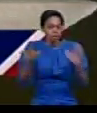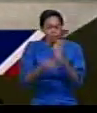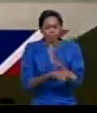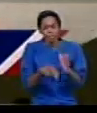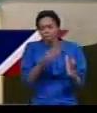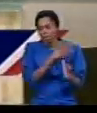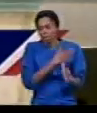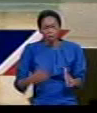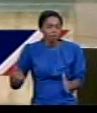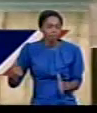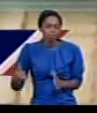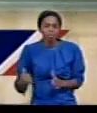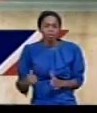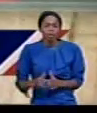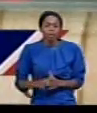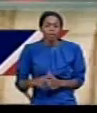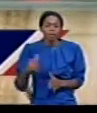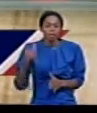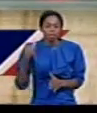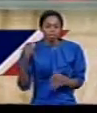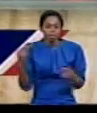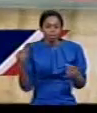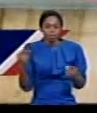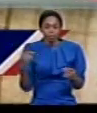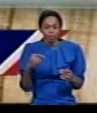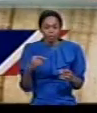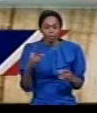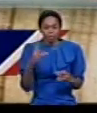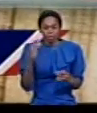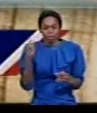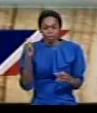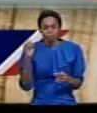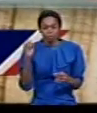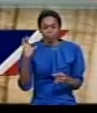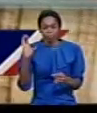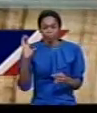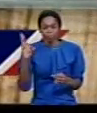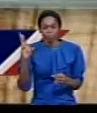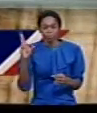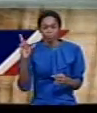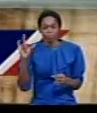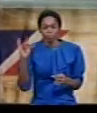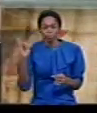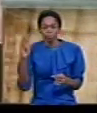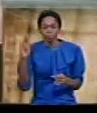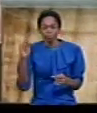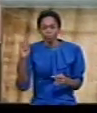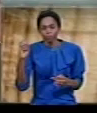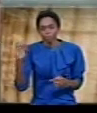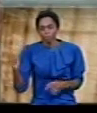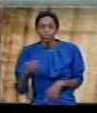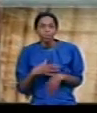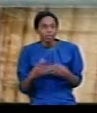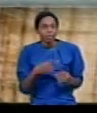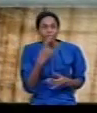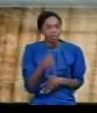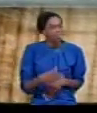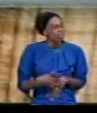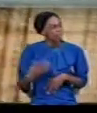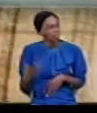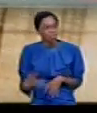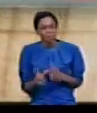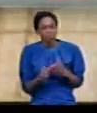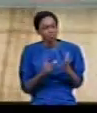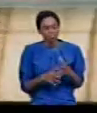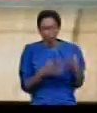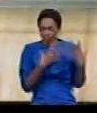After all that had been settled, no one should go back again to the law of Moses.